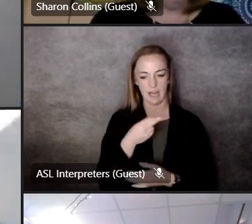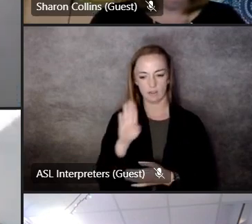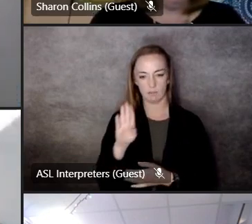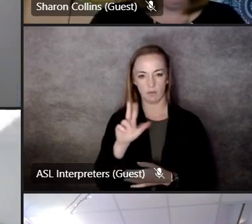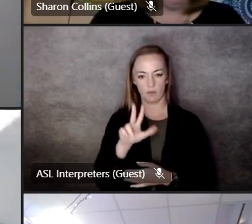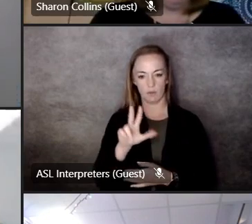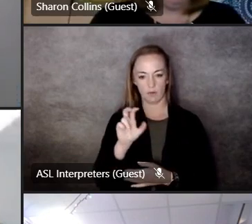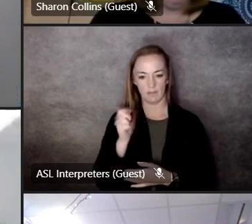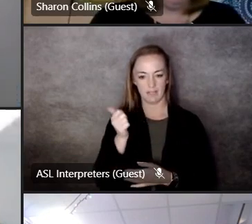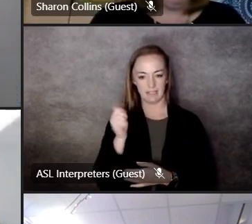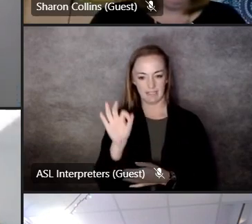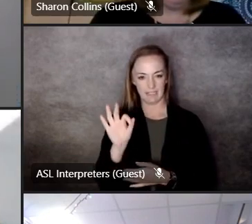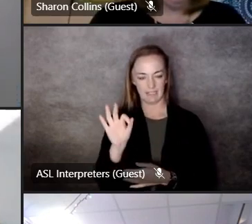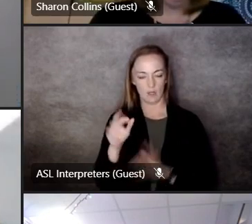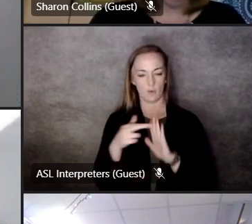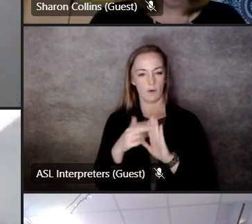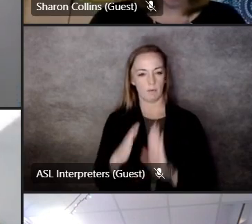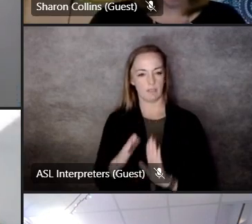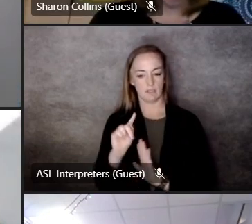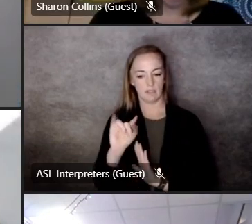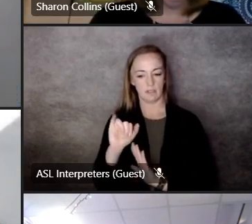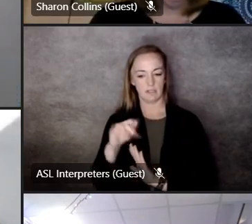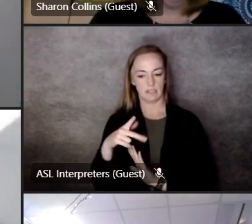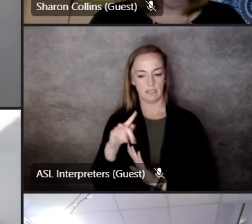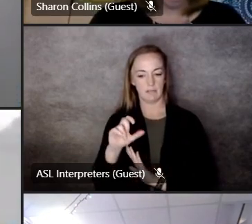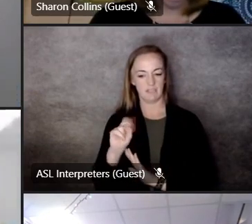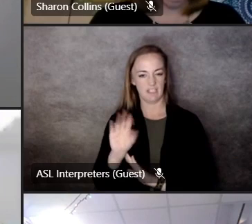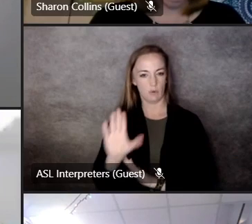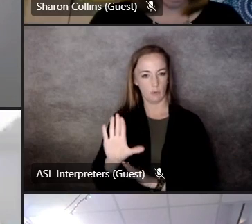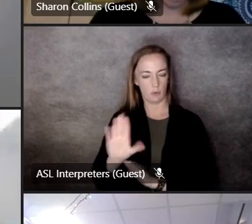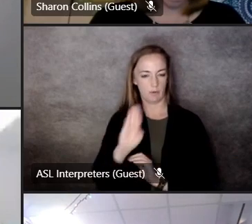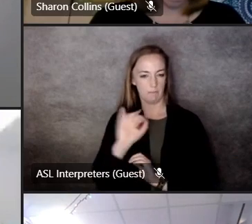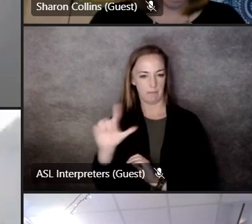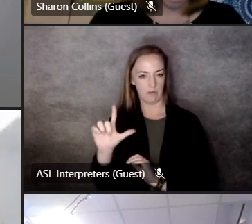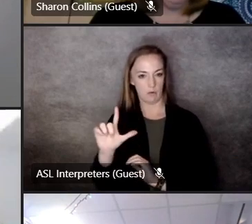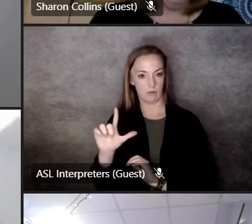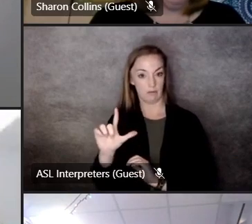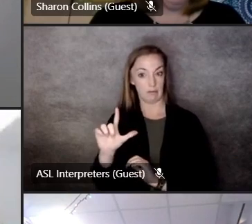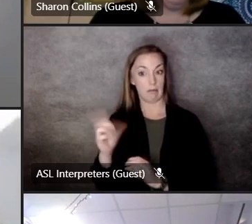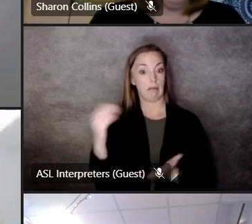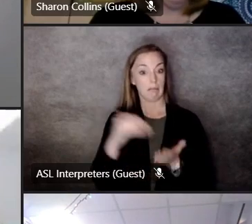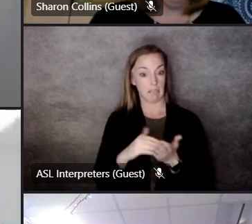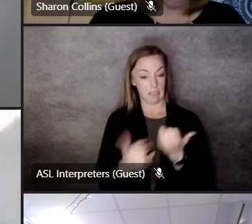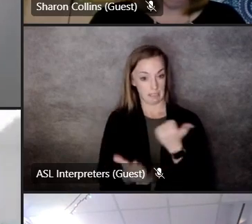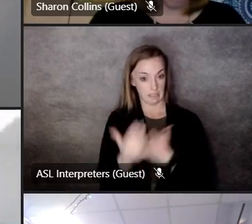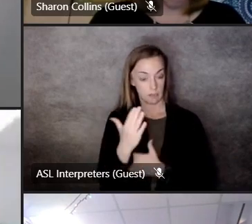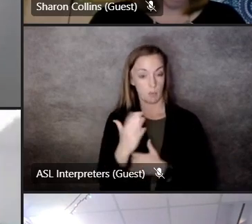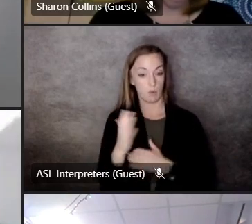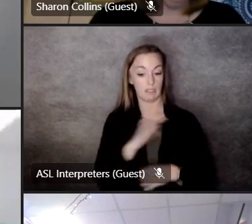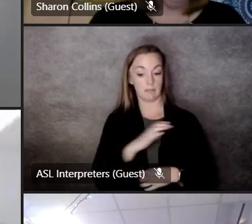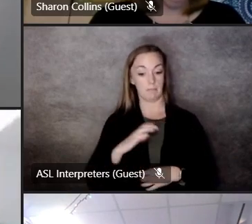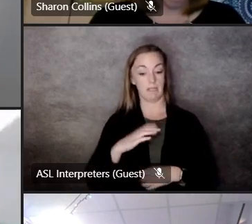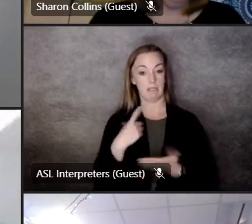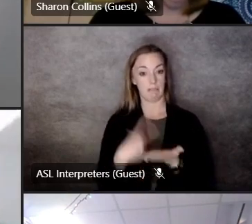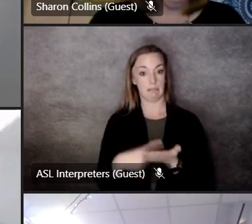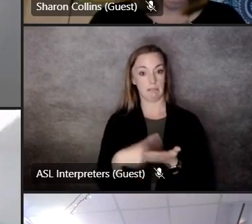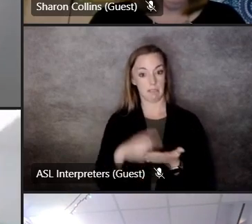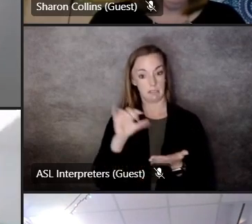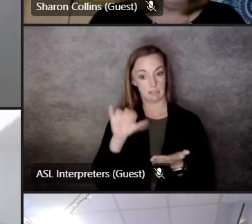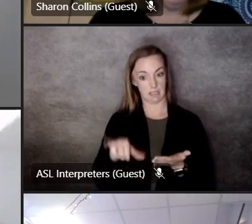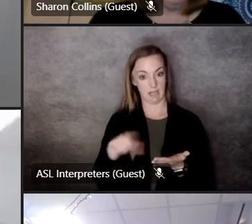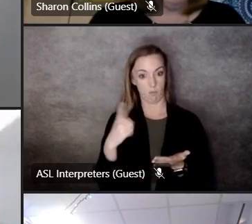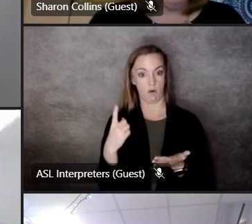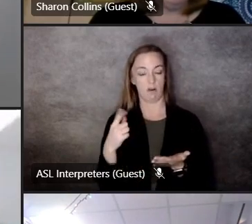bill. It was heard this morning again in committee. It